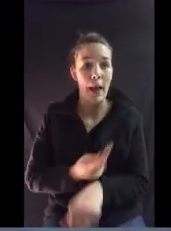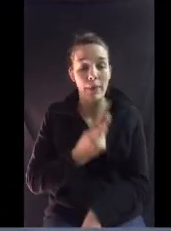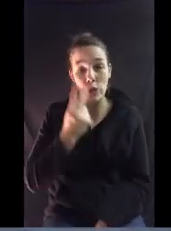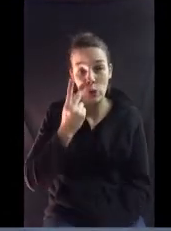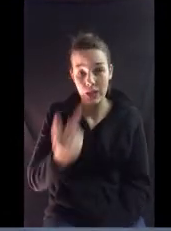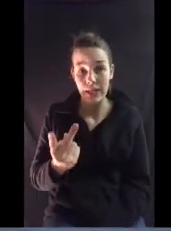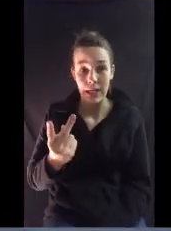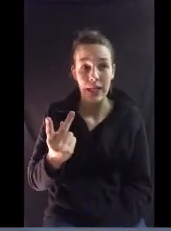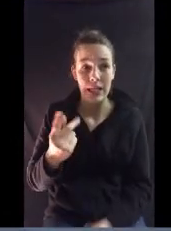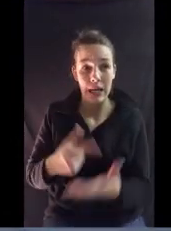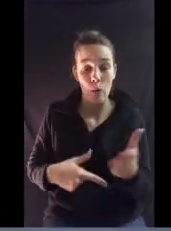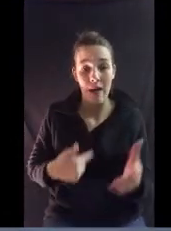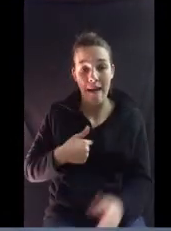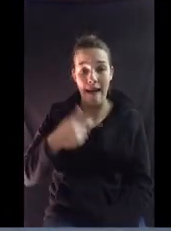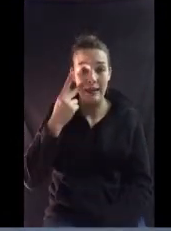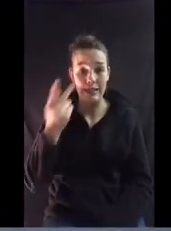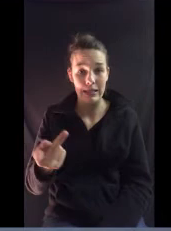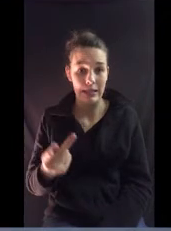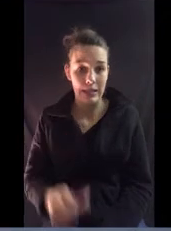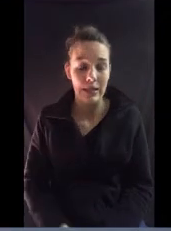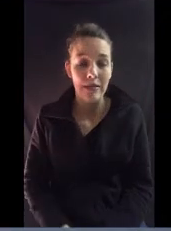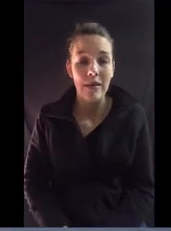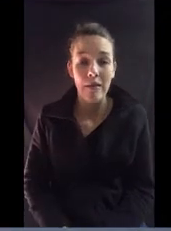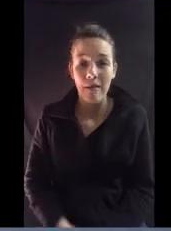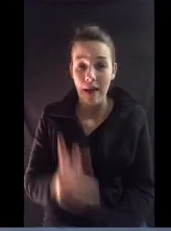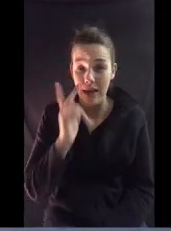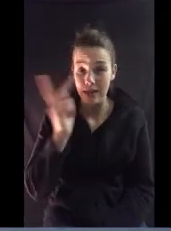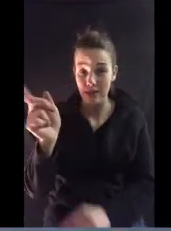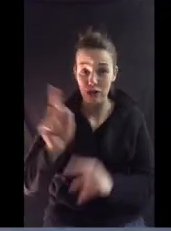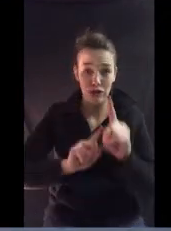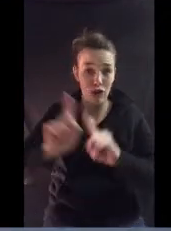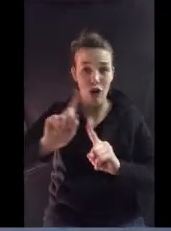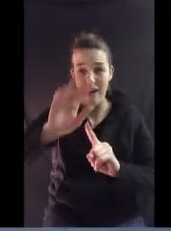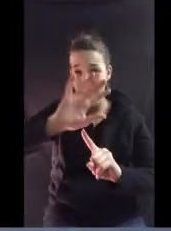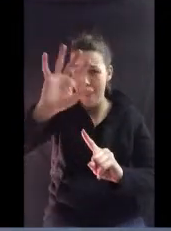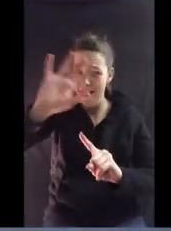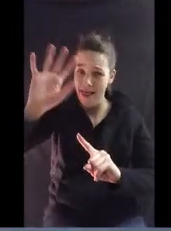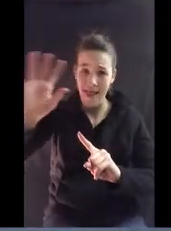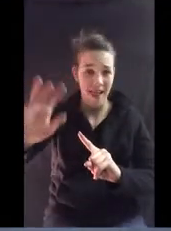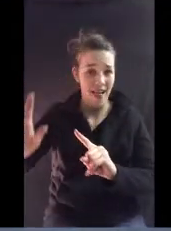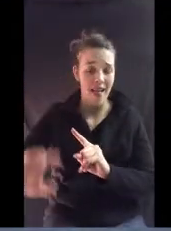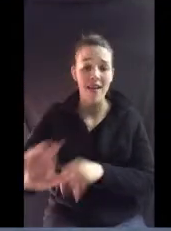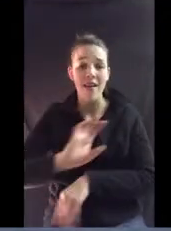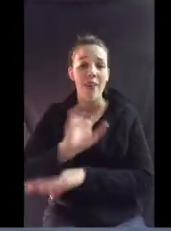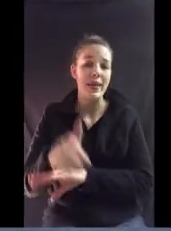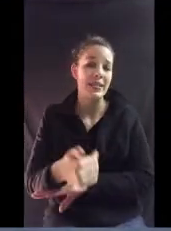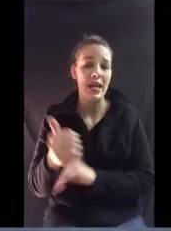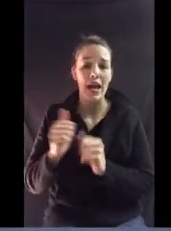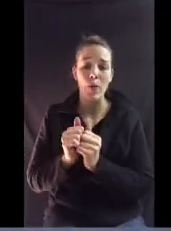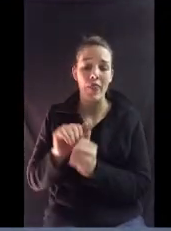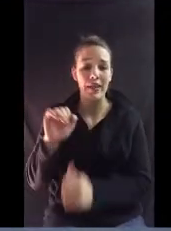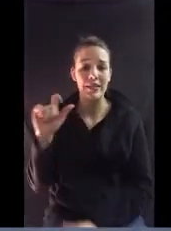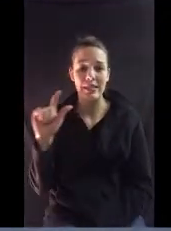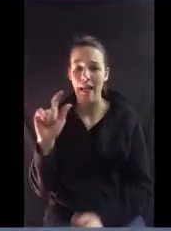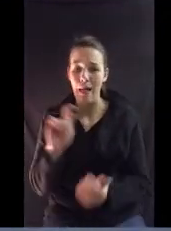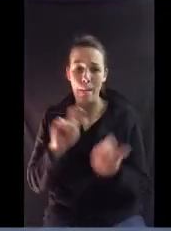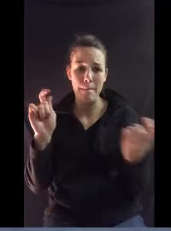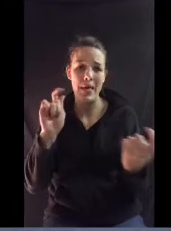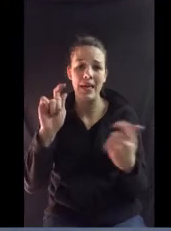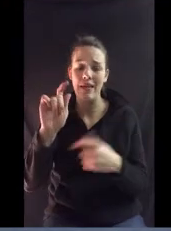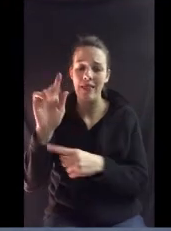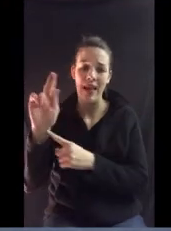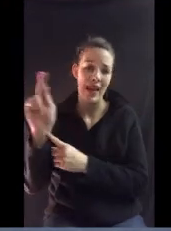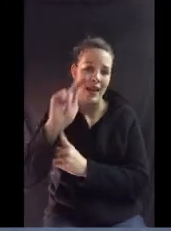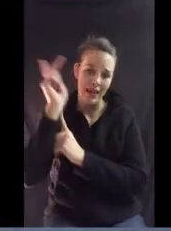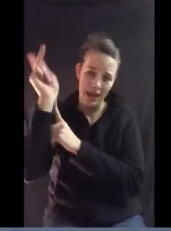lamb, do you see what I see? I see a star dancing in the night with a tail